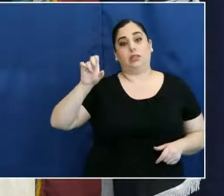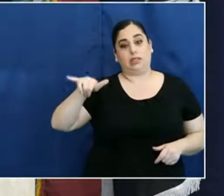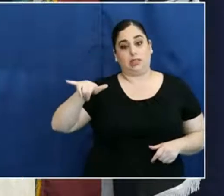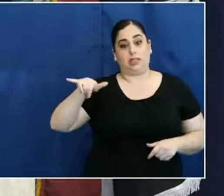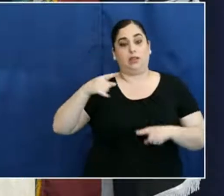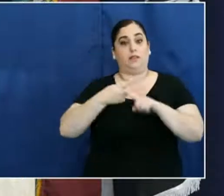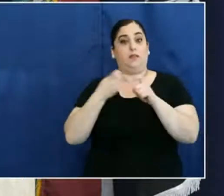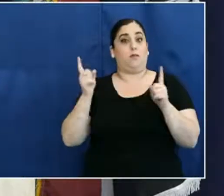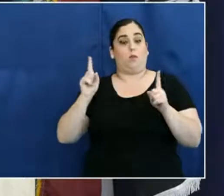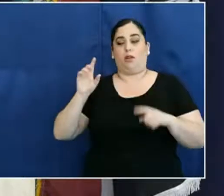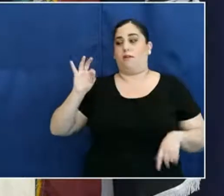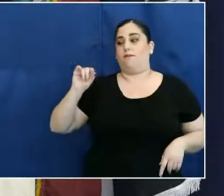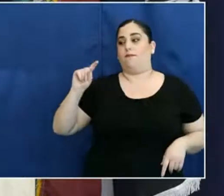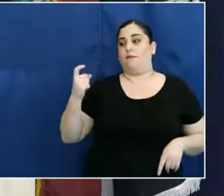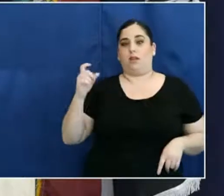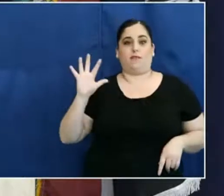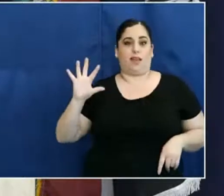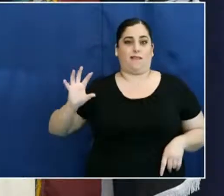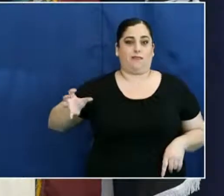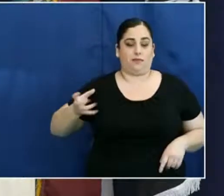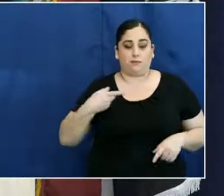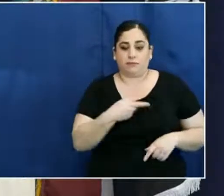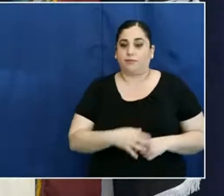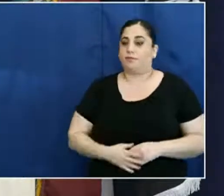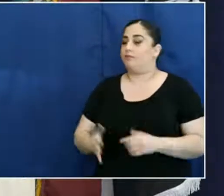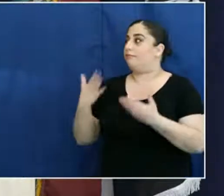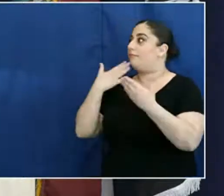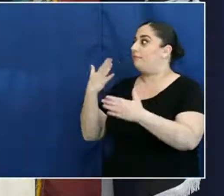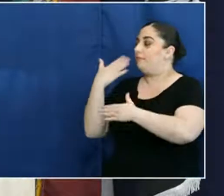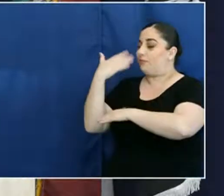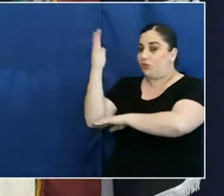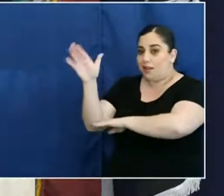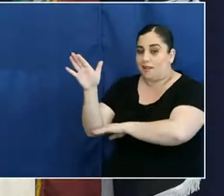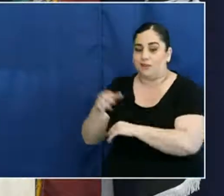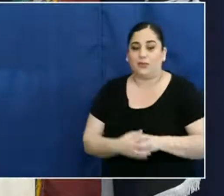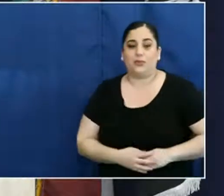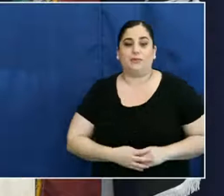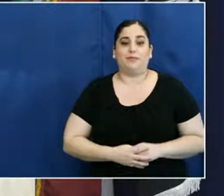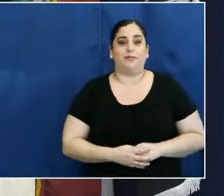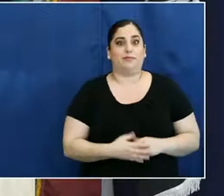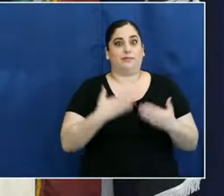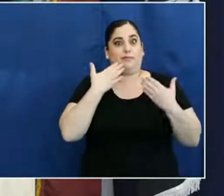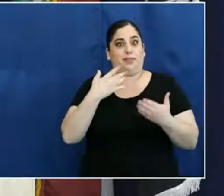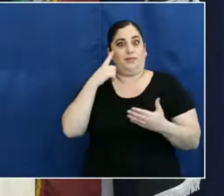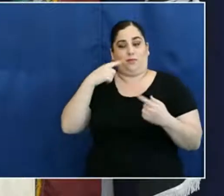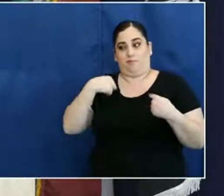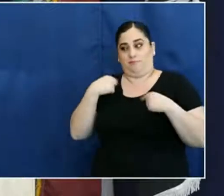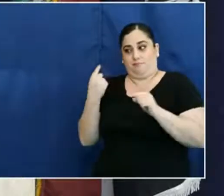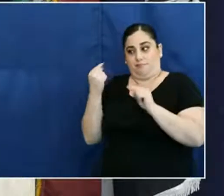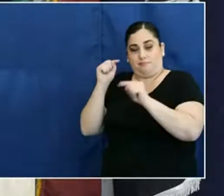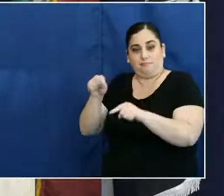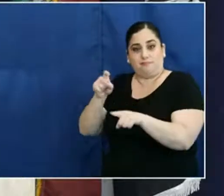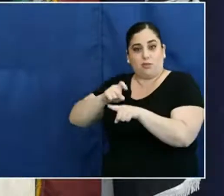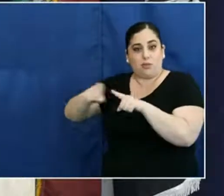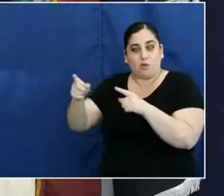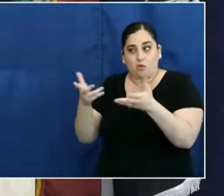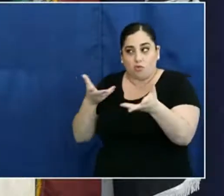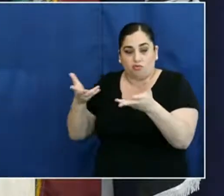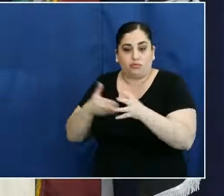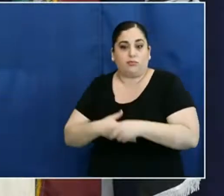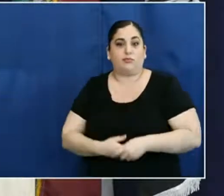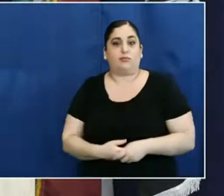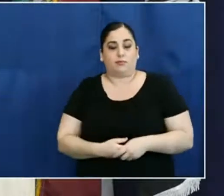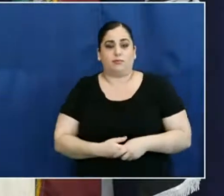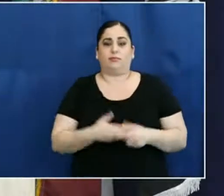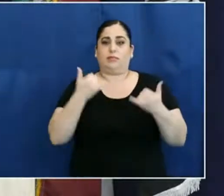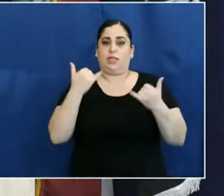Hi, good afternoon. Thank you for taking my question. I just have noticed, since we've moved into the red tier